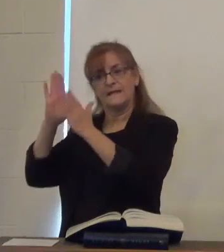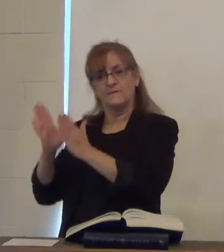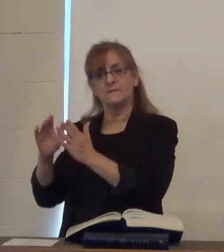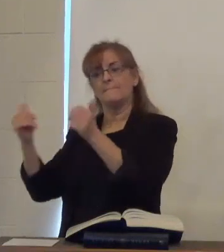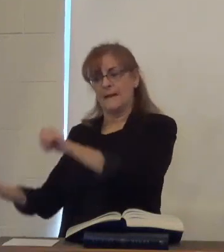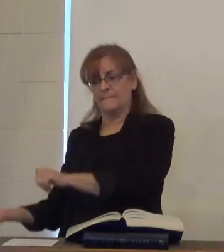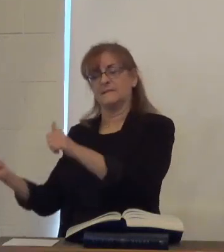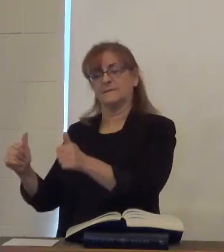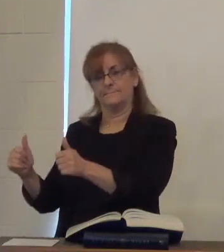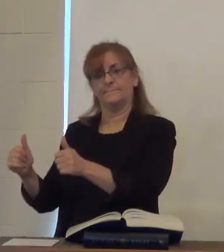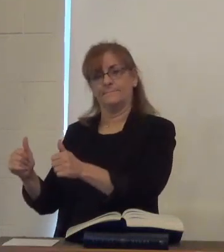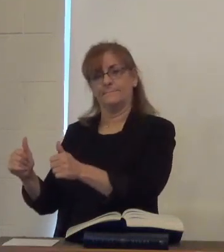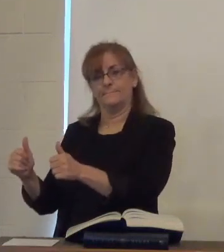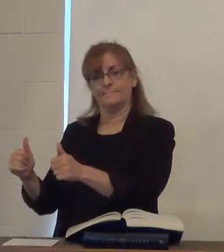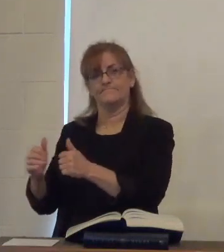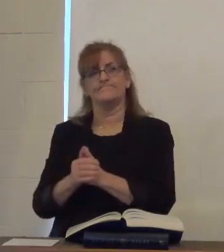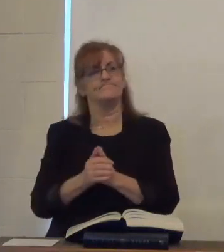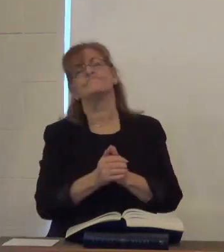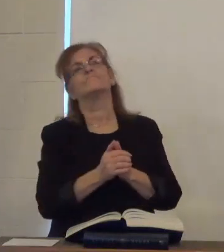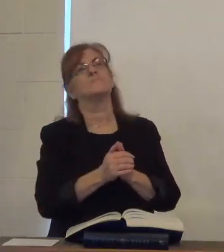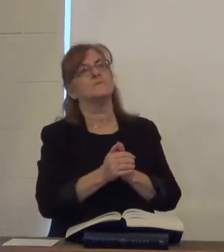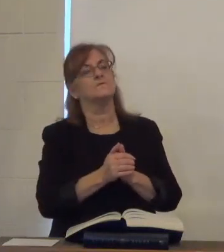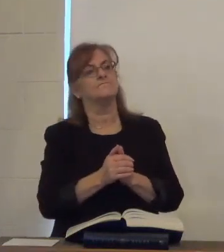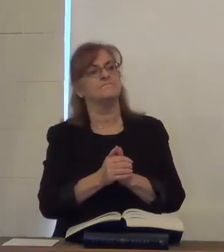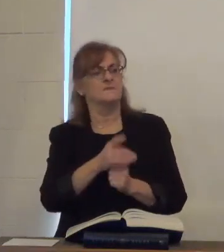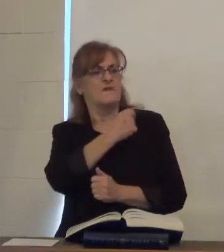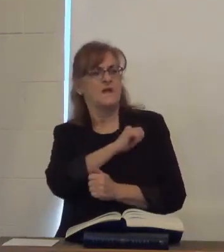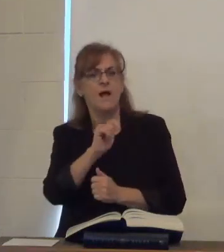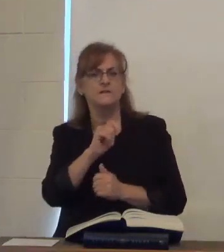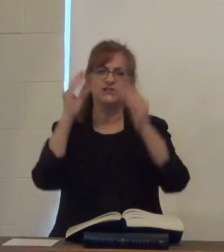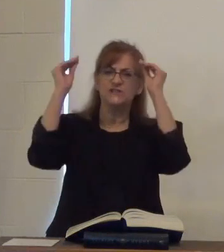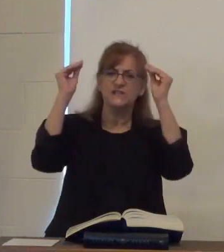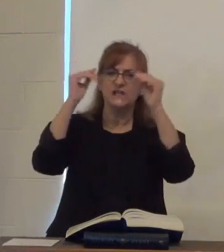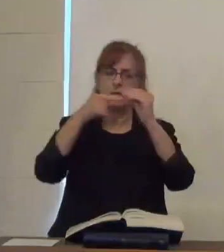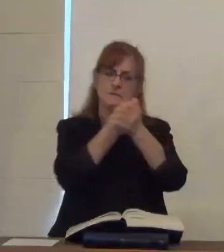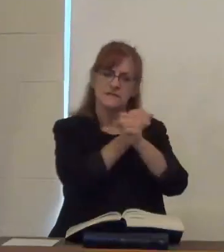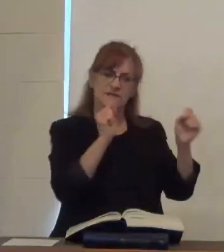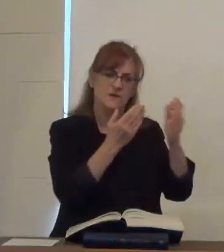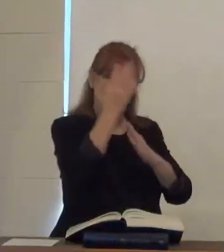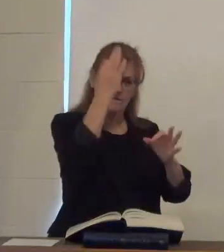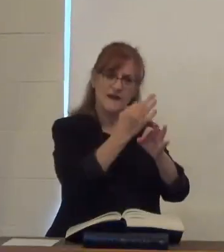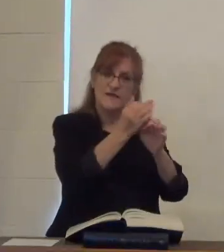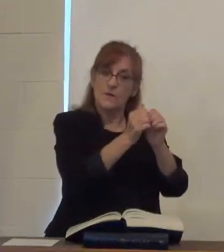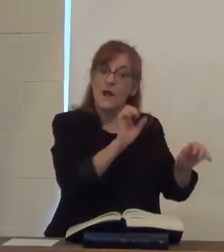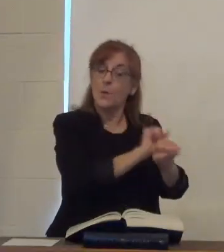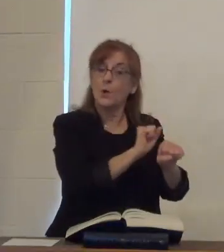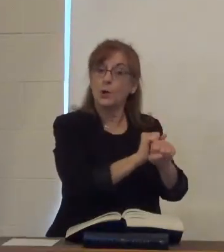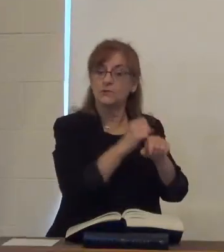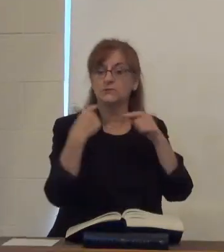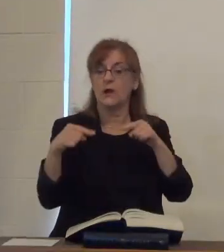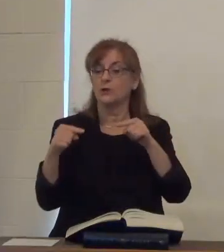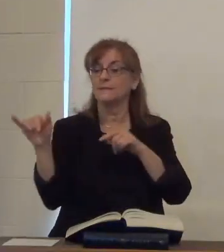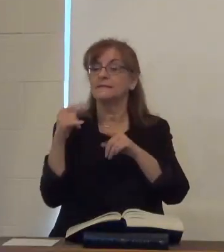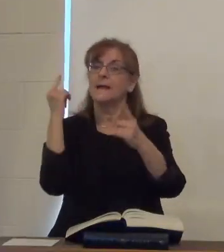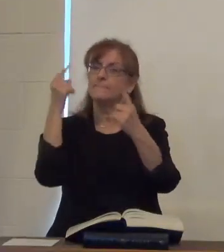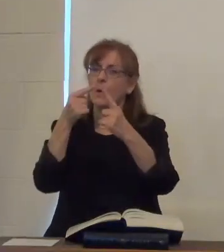baptism. The theology of salvation by faith without works also argues the point.